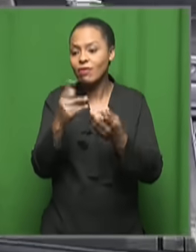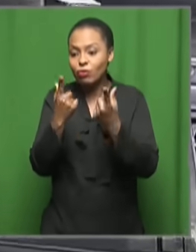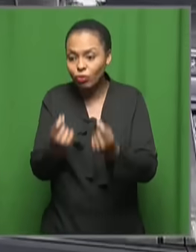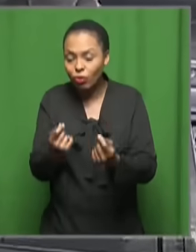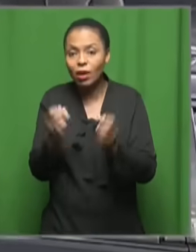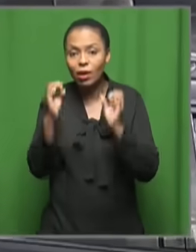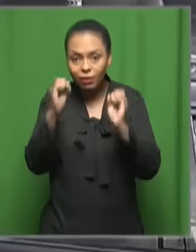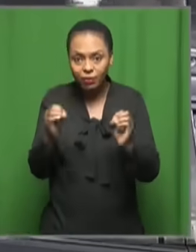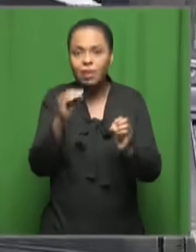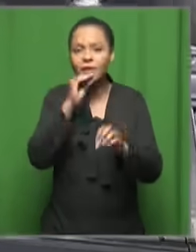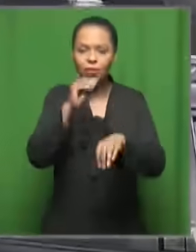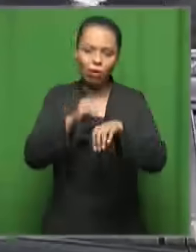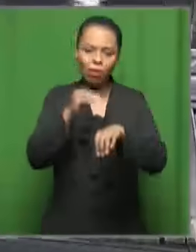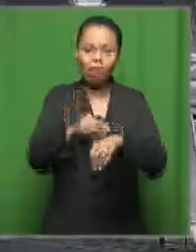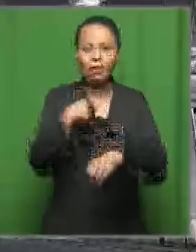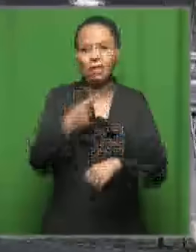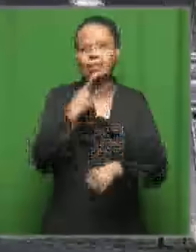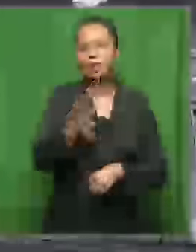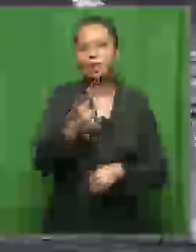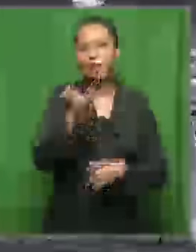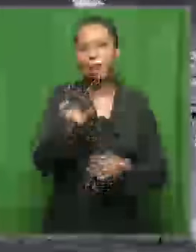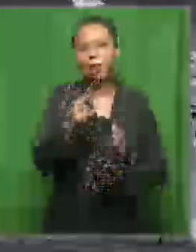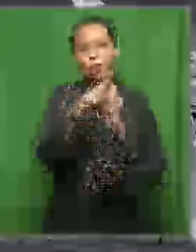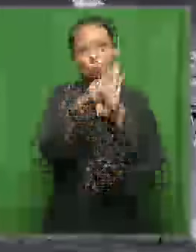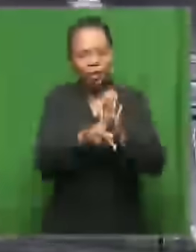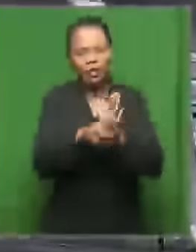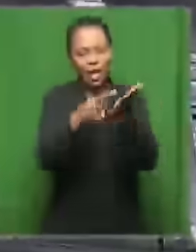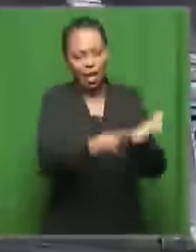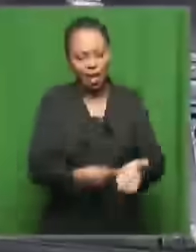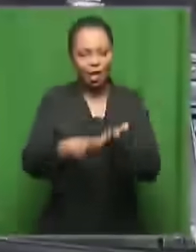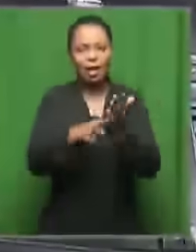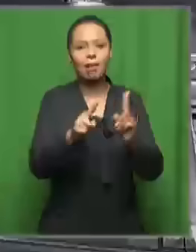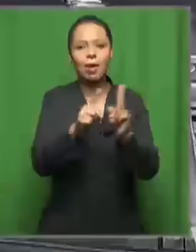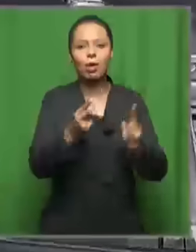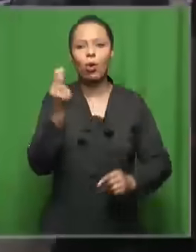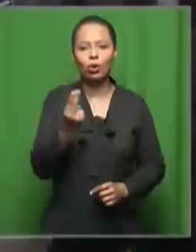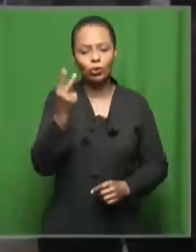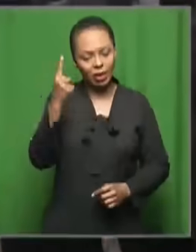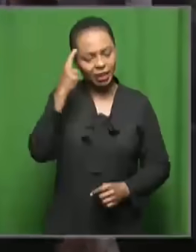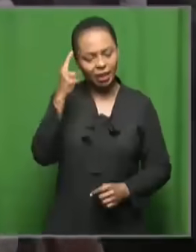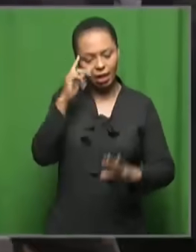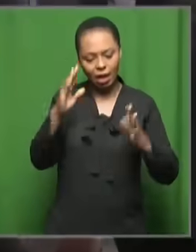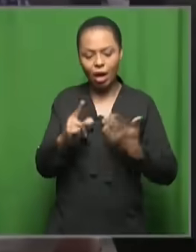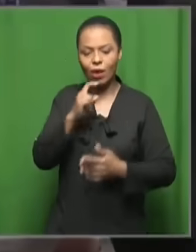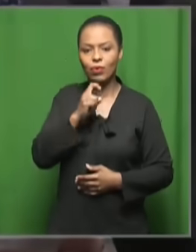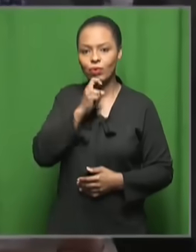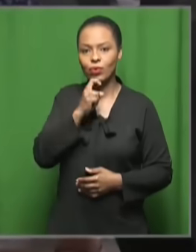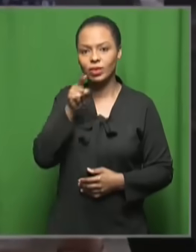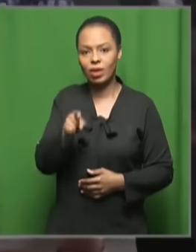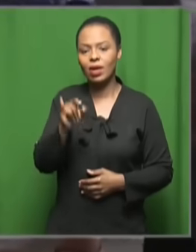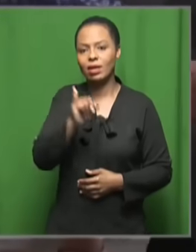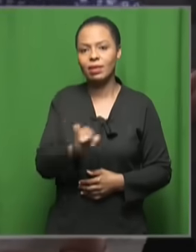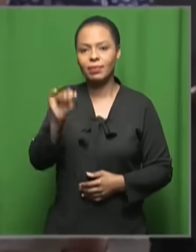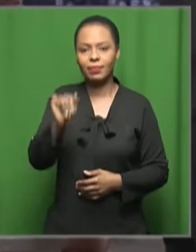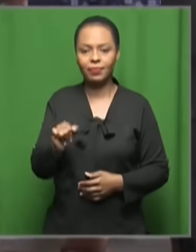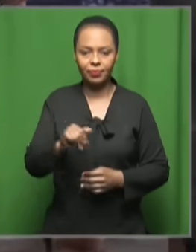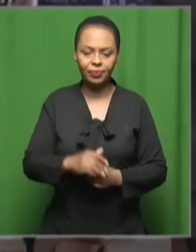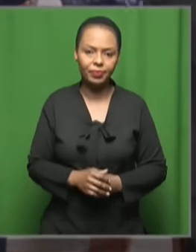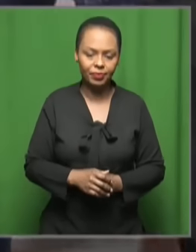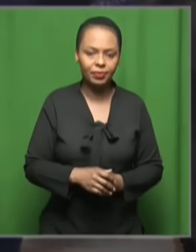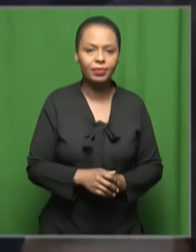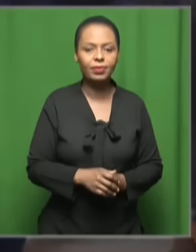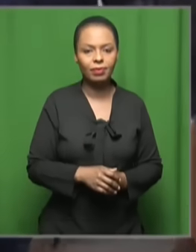saying, let's broaden the discussion to, as we talk policy, let's also think of the institutional architecture. Sure. And I mean, I think that goes in